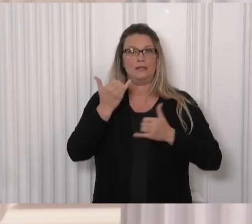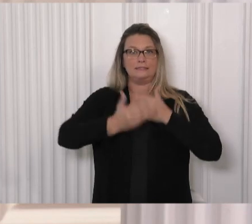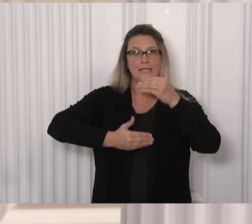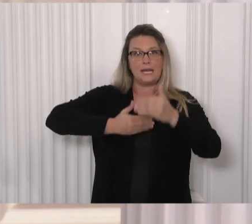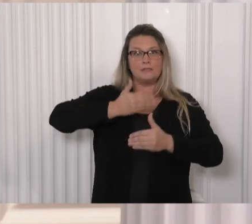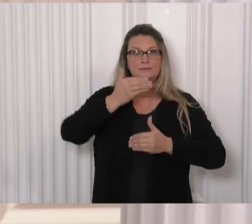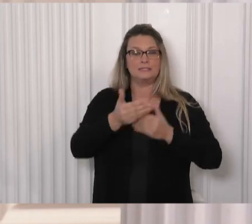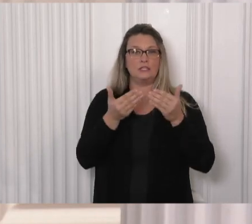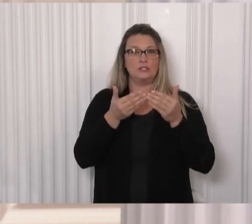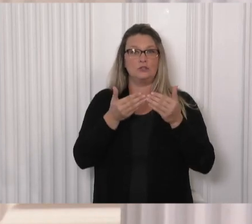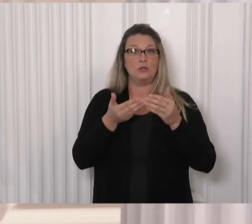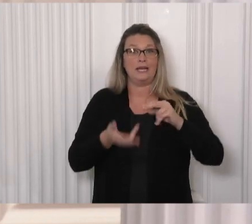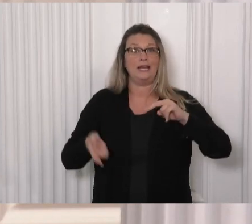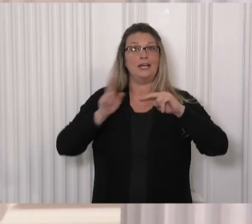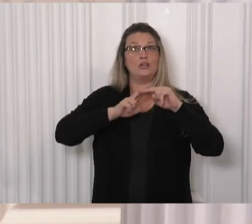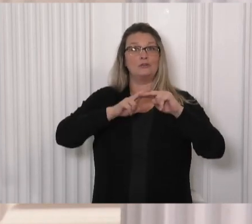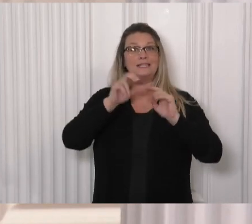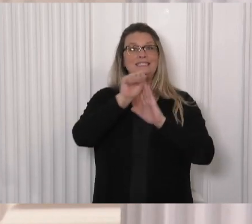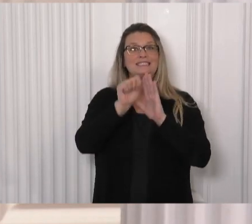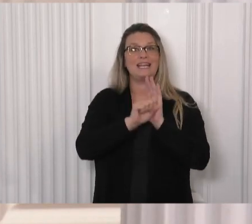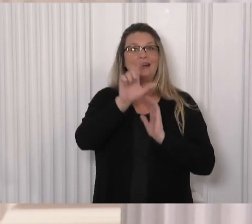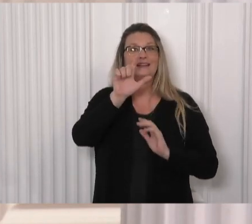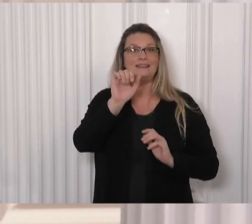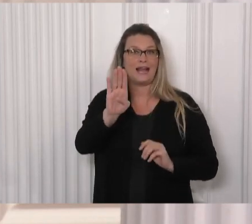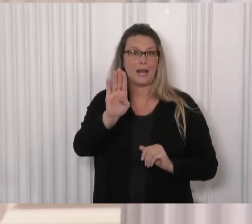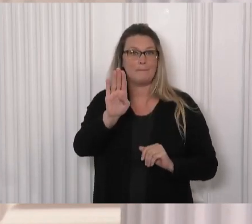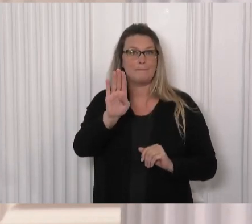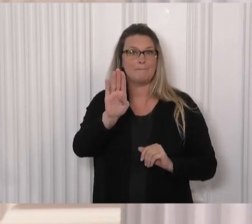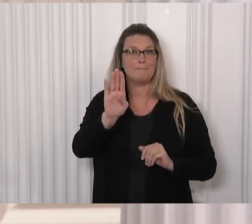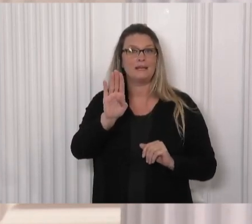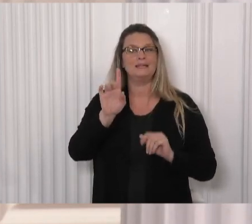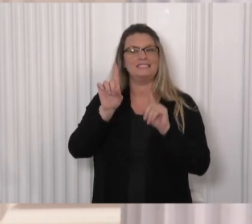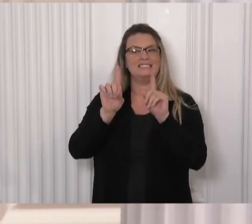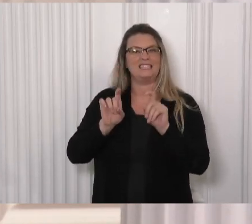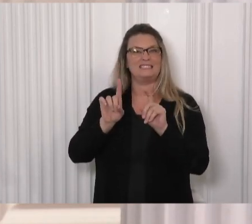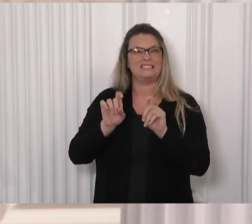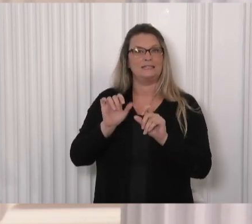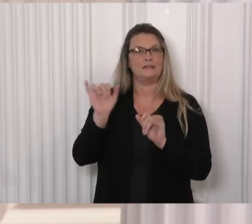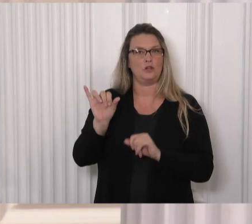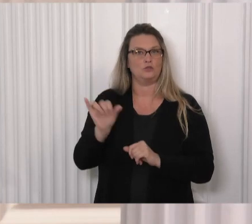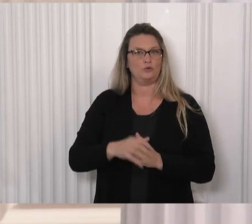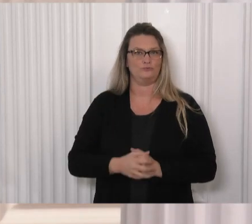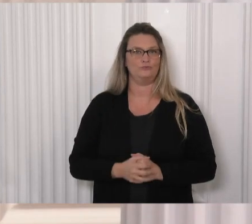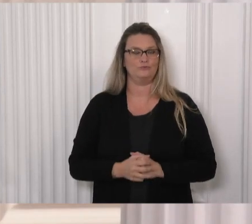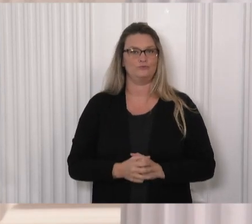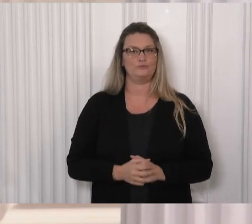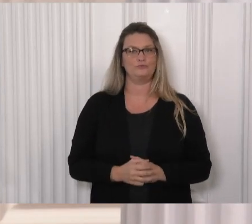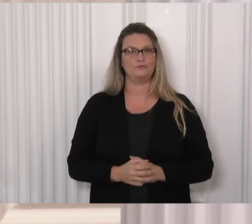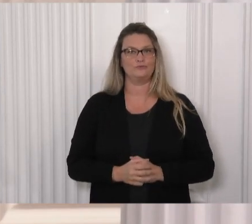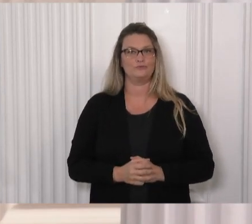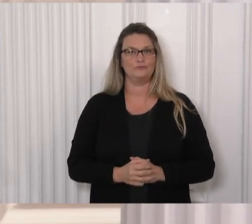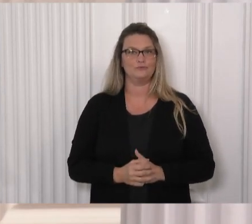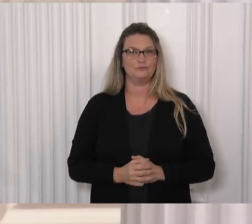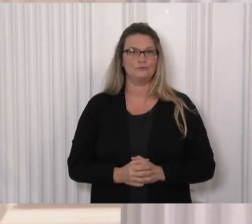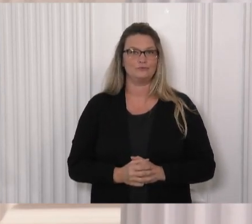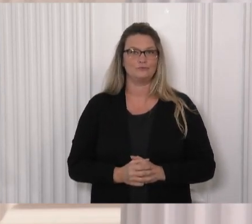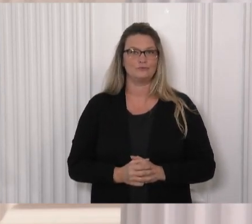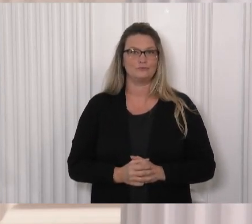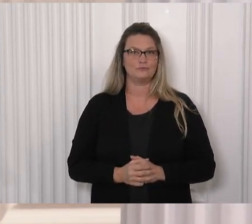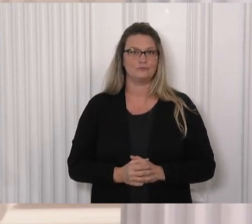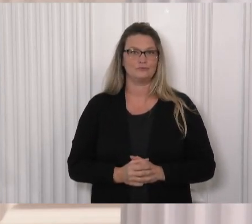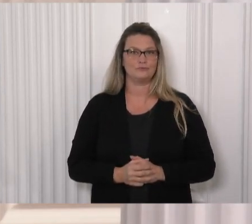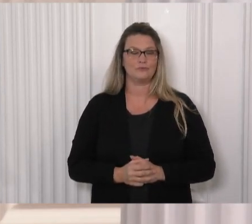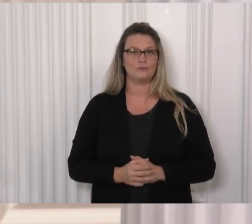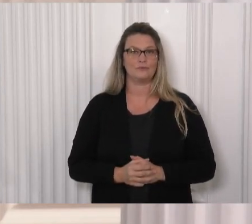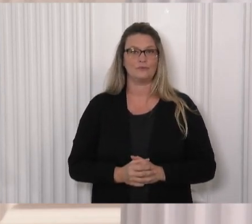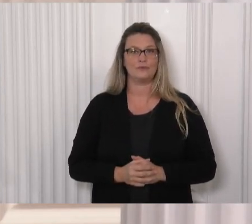our state labs capacity as well. Our general over here, who is a great, great, great man and does incredible